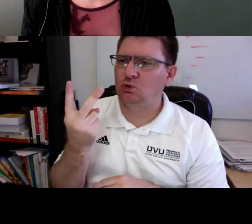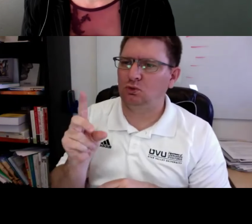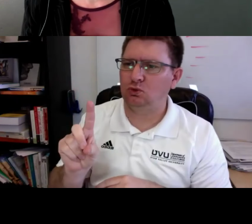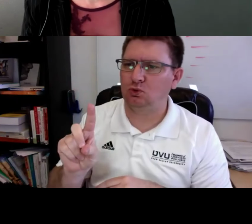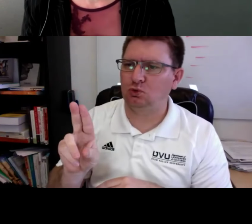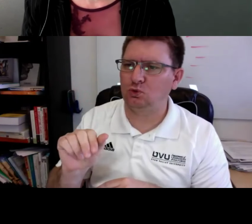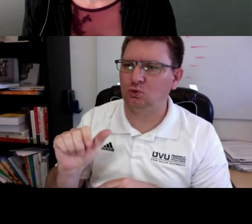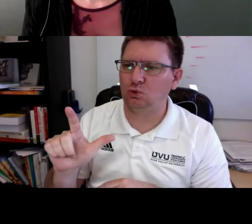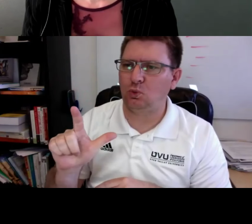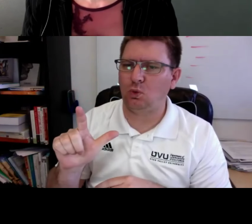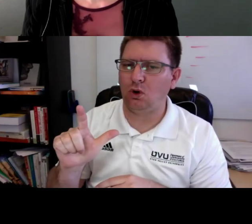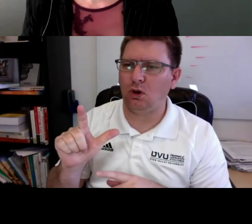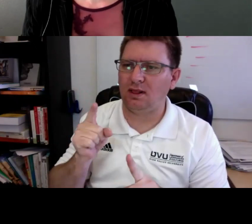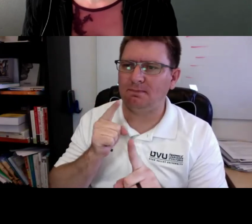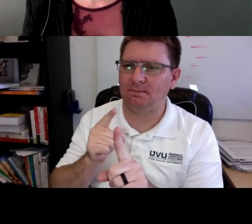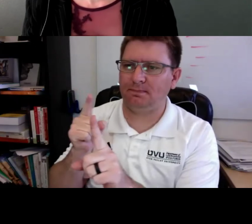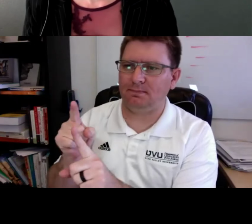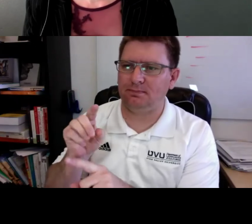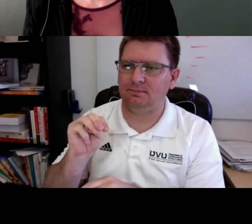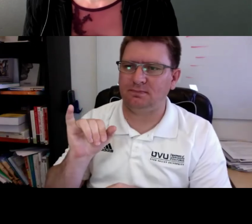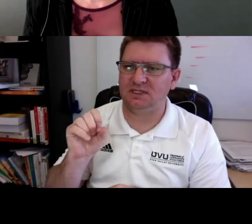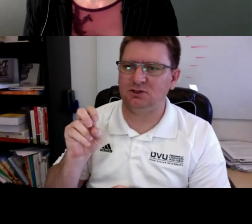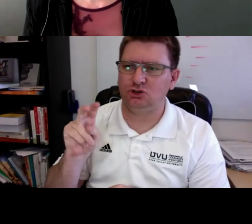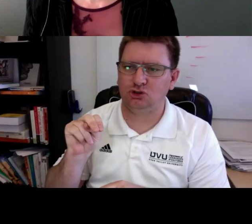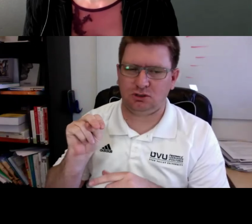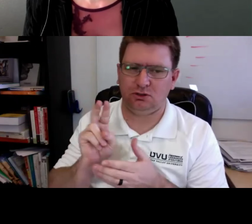because it's a dual